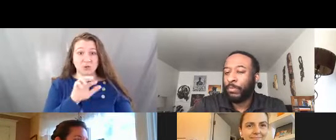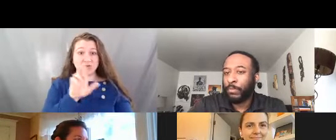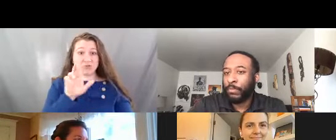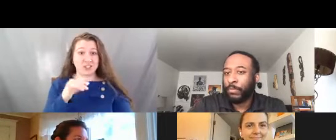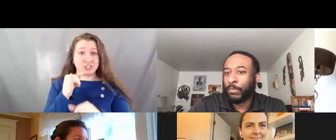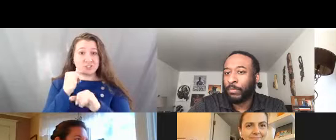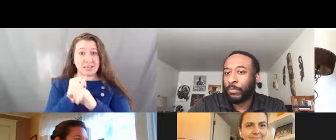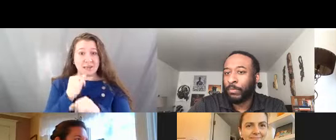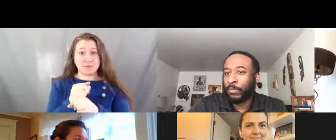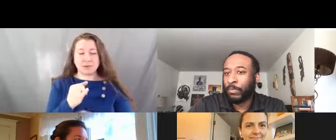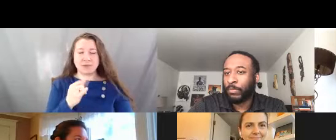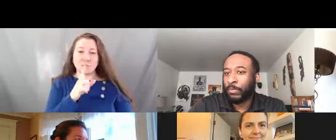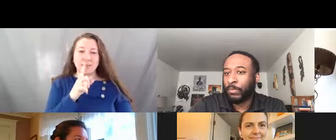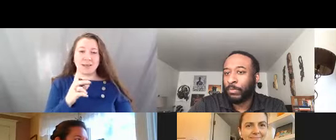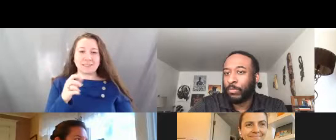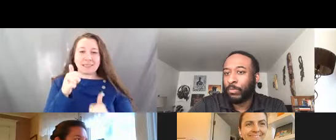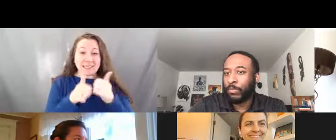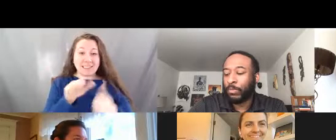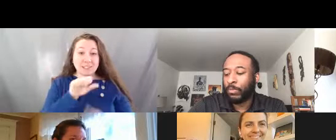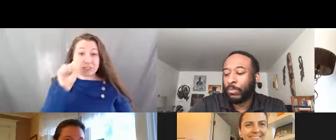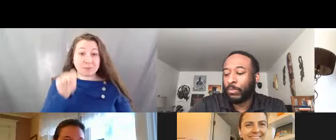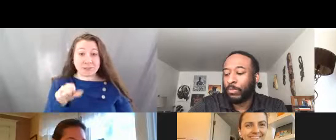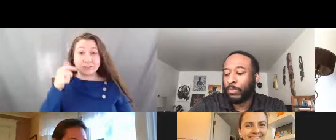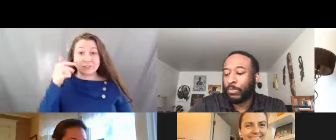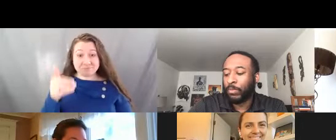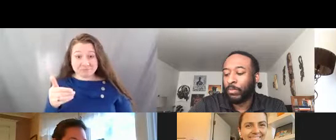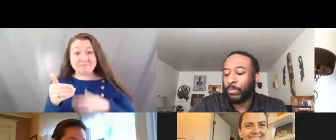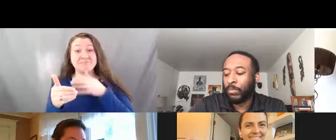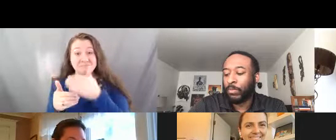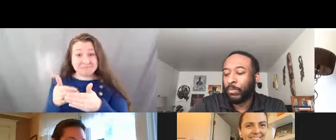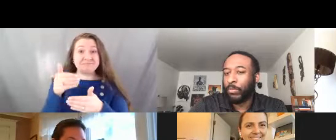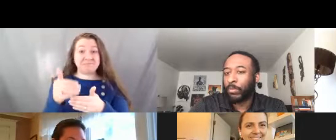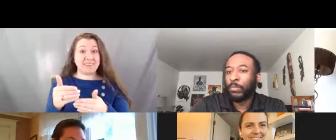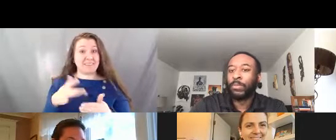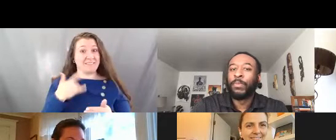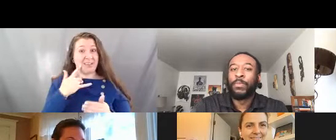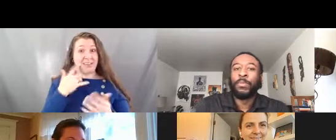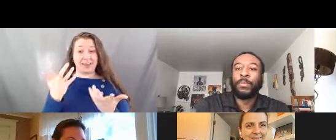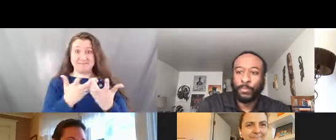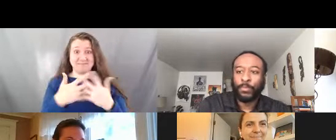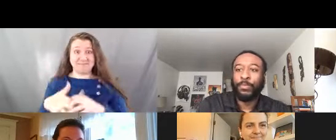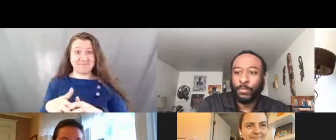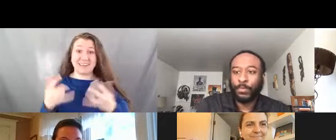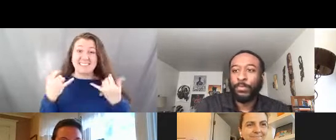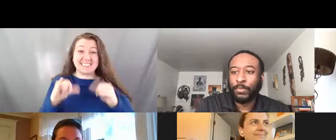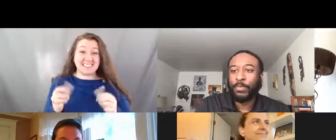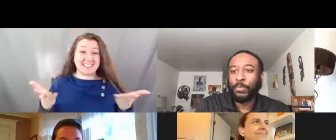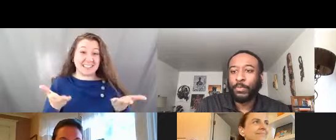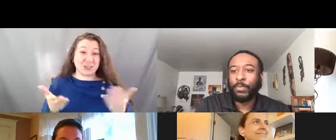like living semester by semester. So then eventually things started coming into place, and yeah, I'm still here.